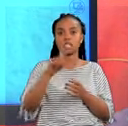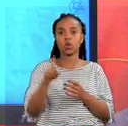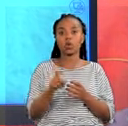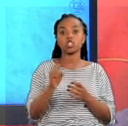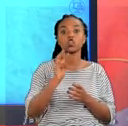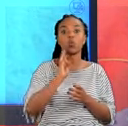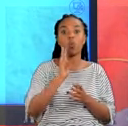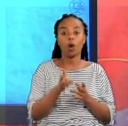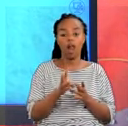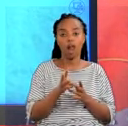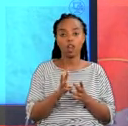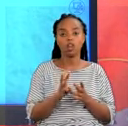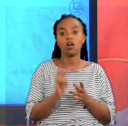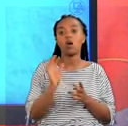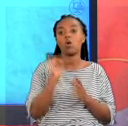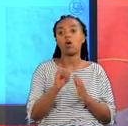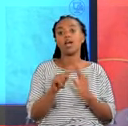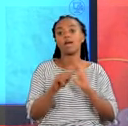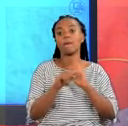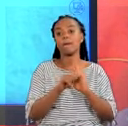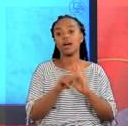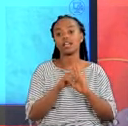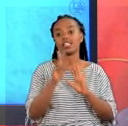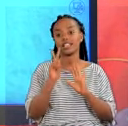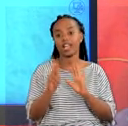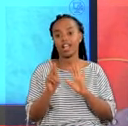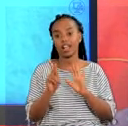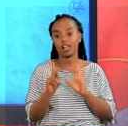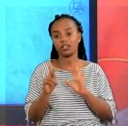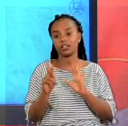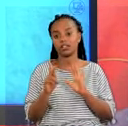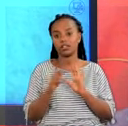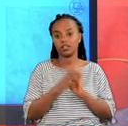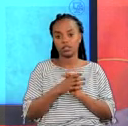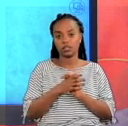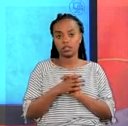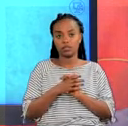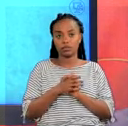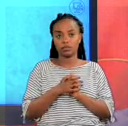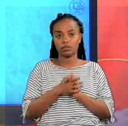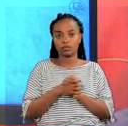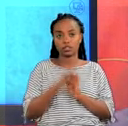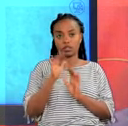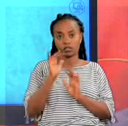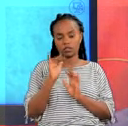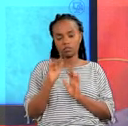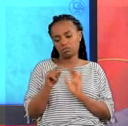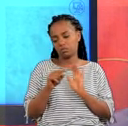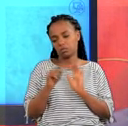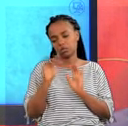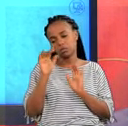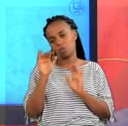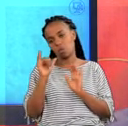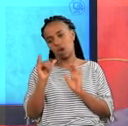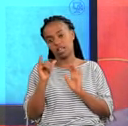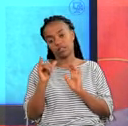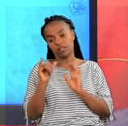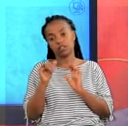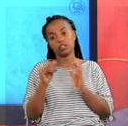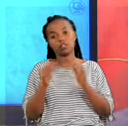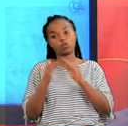be y minus k, y coordinate is 4, minus 4, y minus